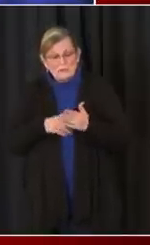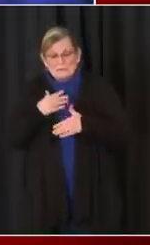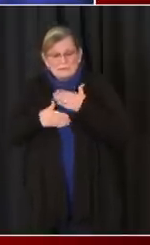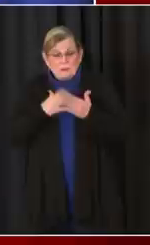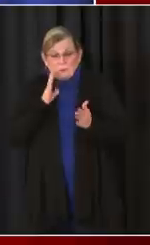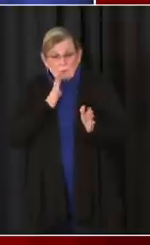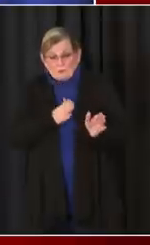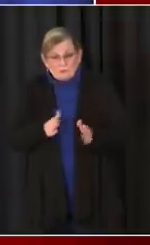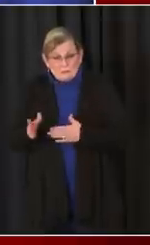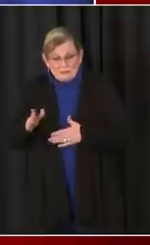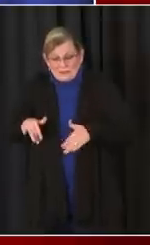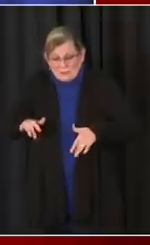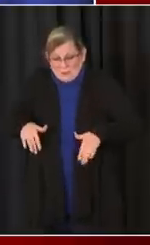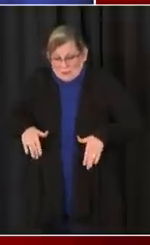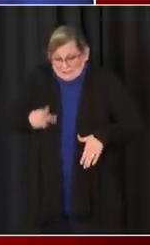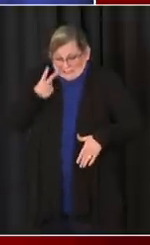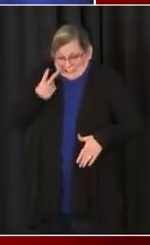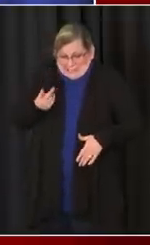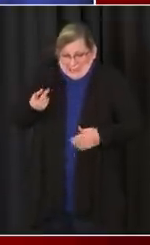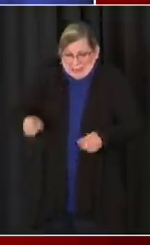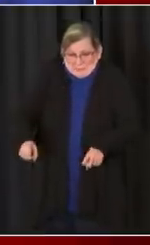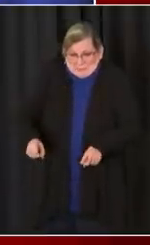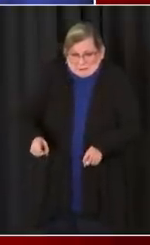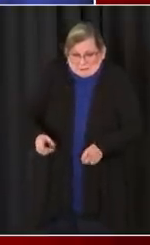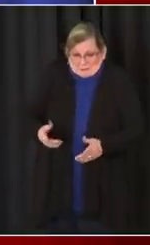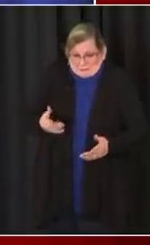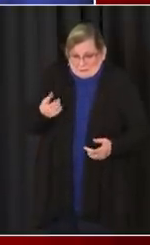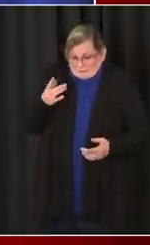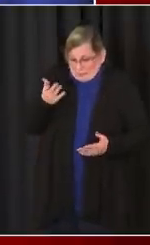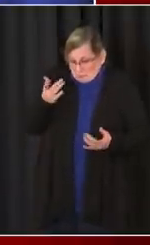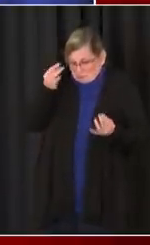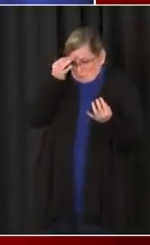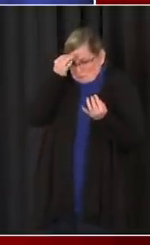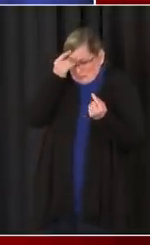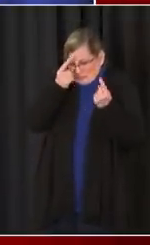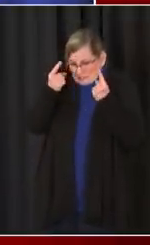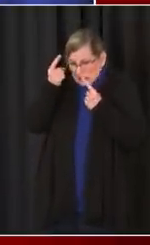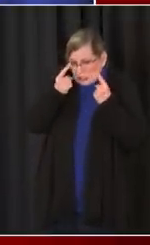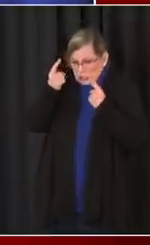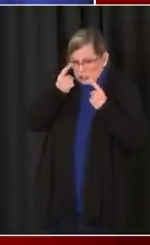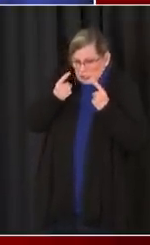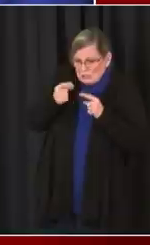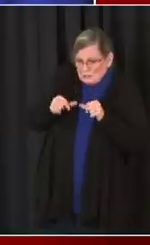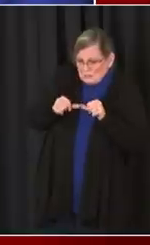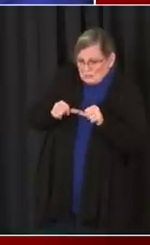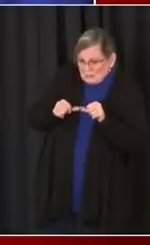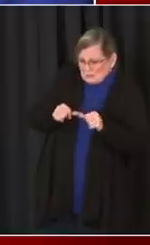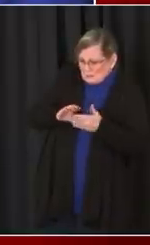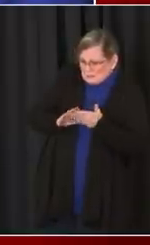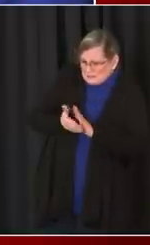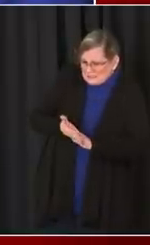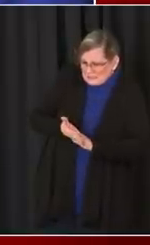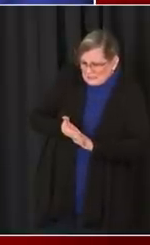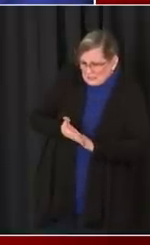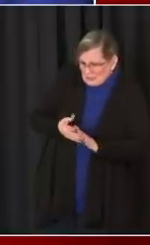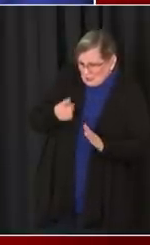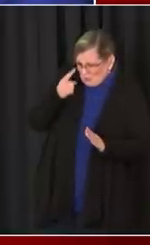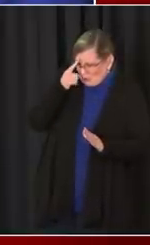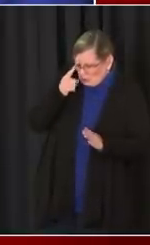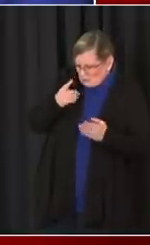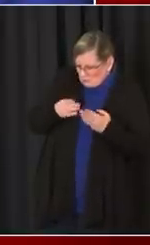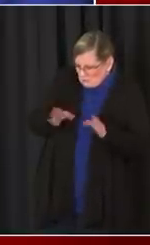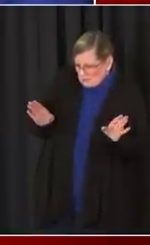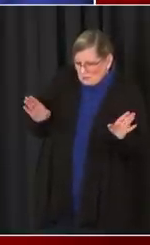that we haven't seen thus far that you might be considering to maintain the peace? And do you think there should be a public